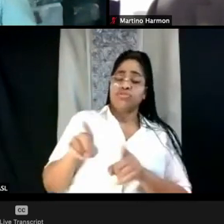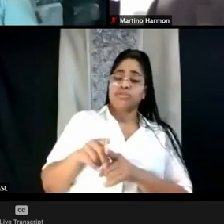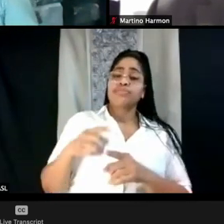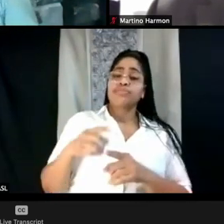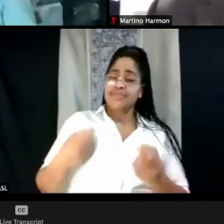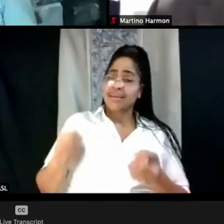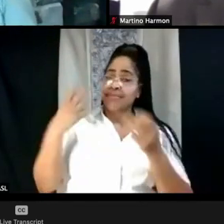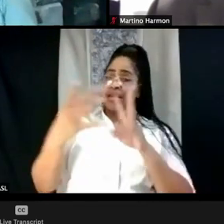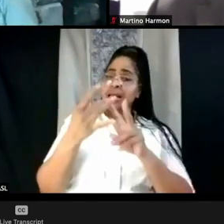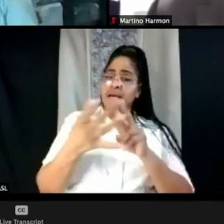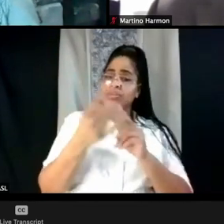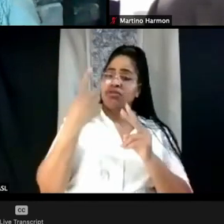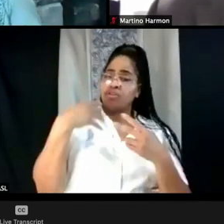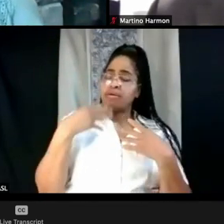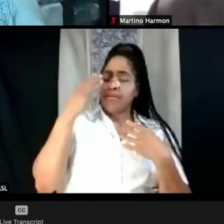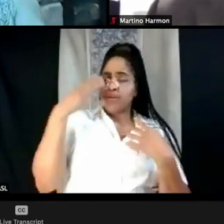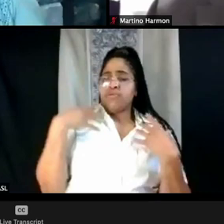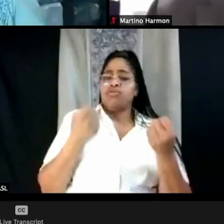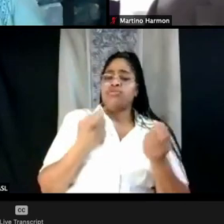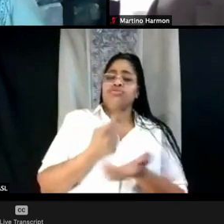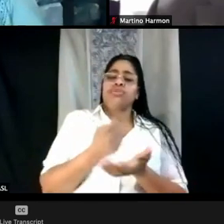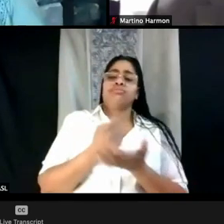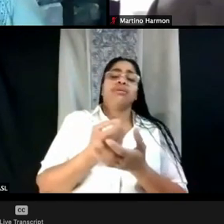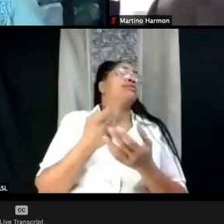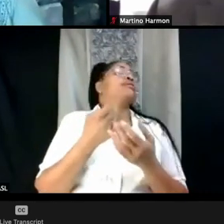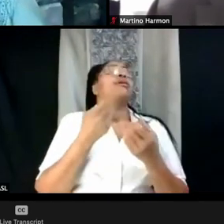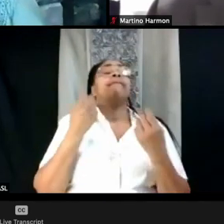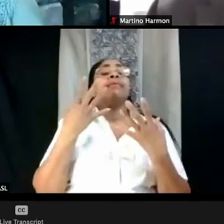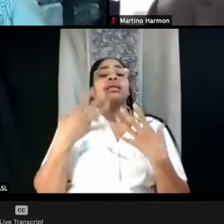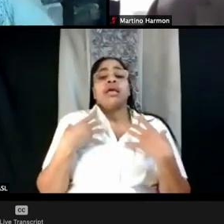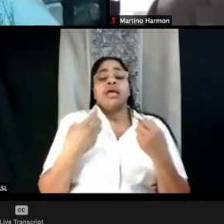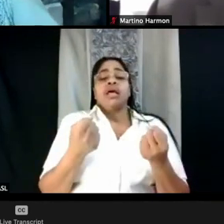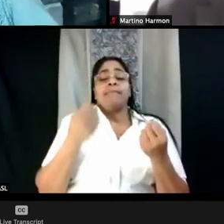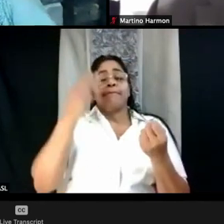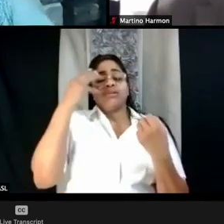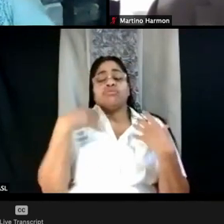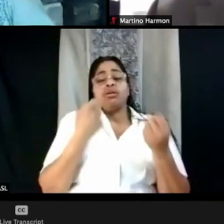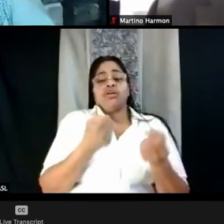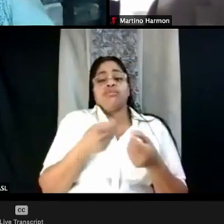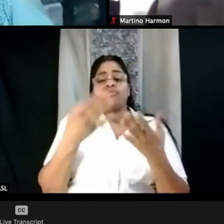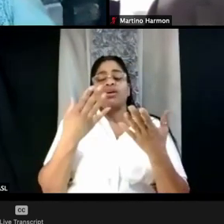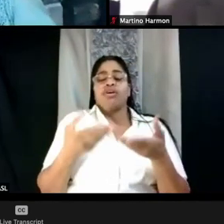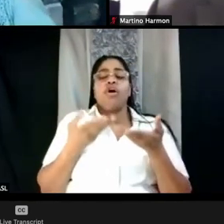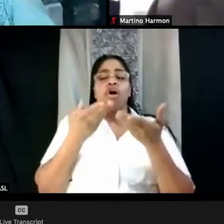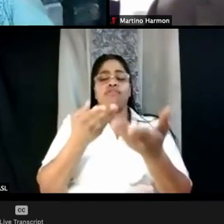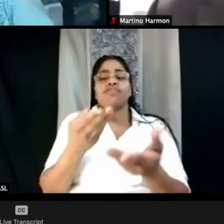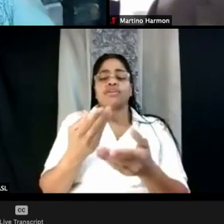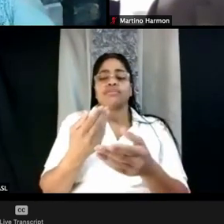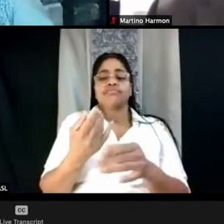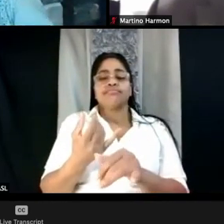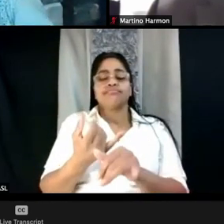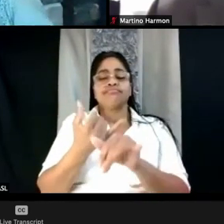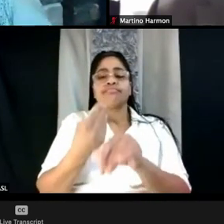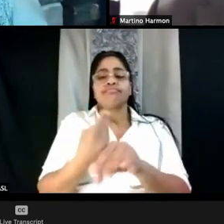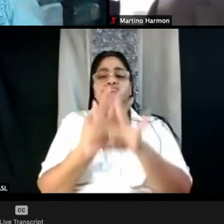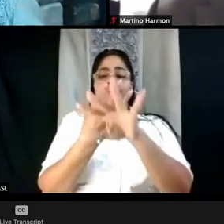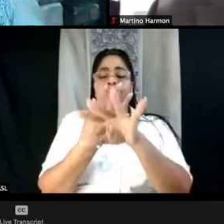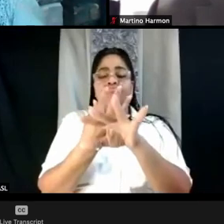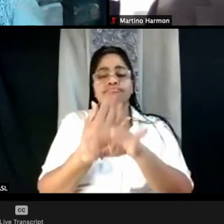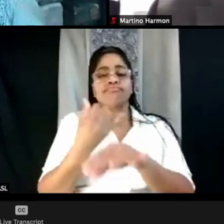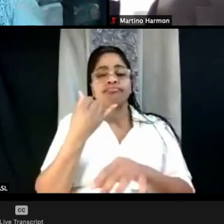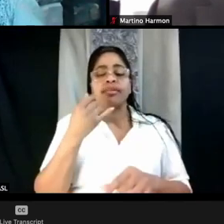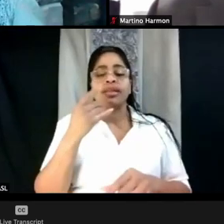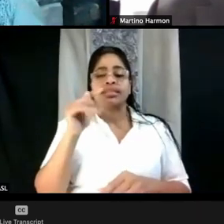are many options for mental health treatment, and many mental health providers are offering telehealth, and telehealth is covered under the health plans.